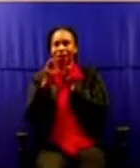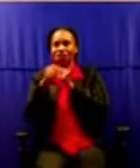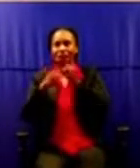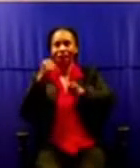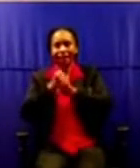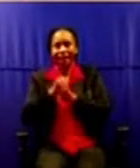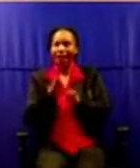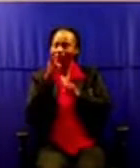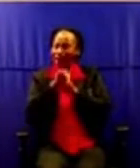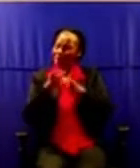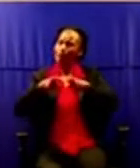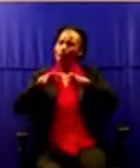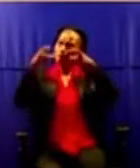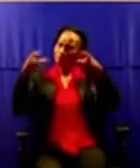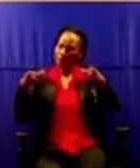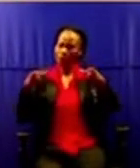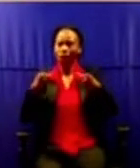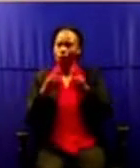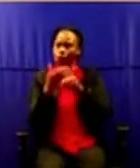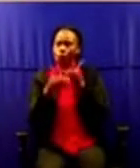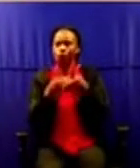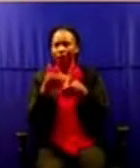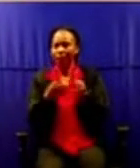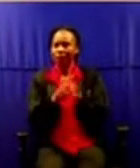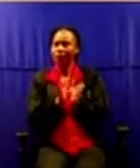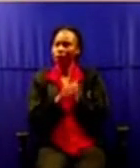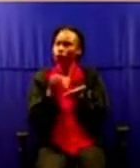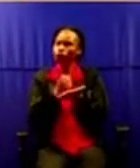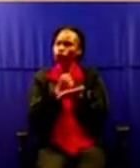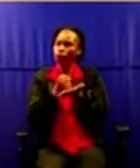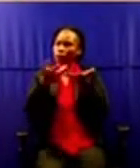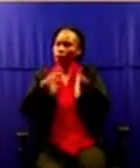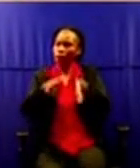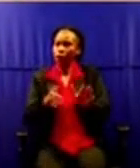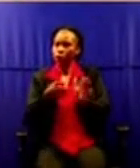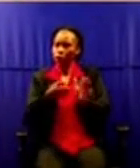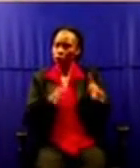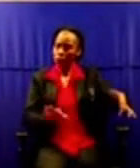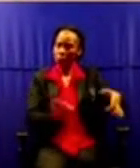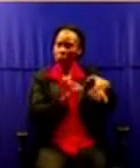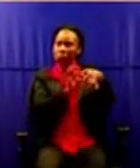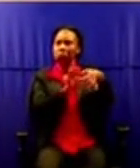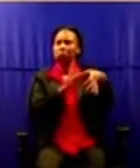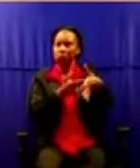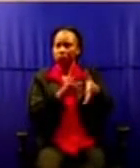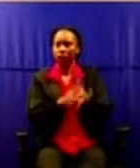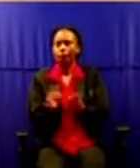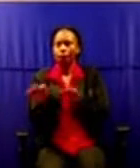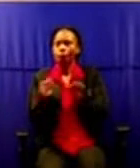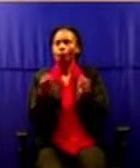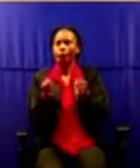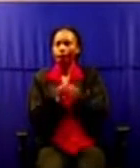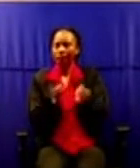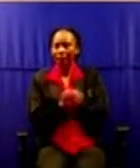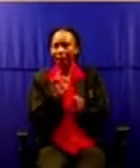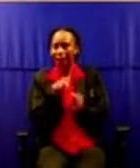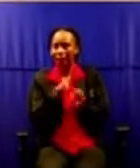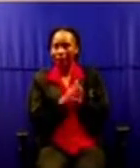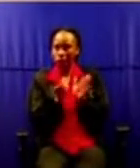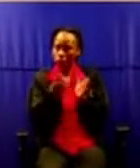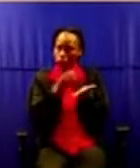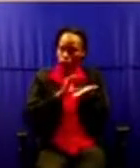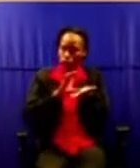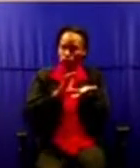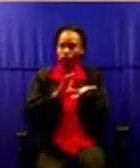progress that has been recorded in relation to employment tax incentive. The foundation